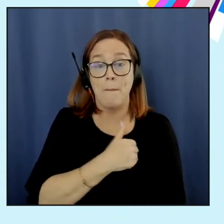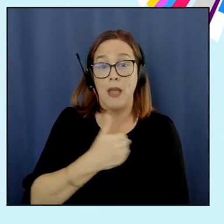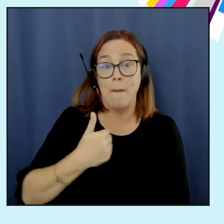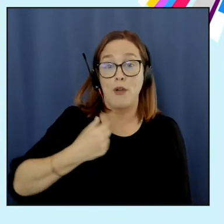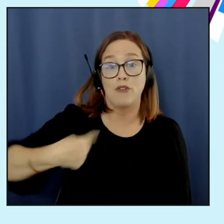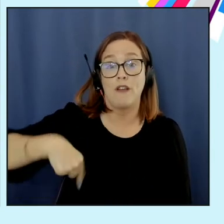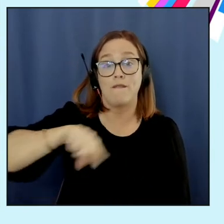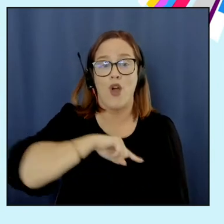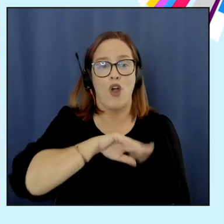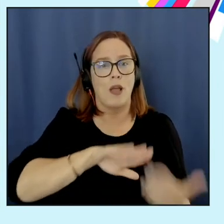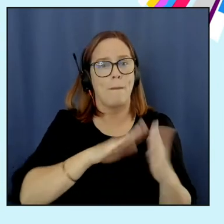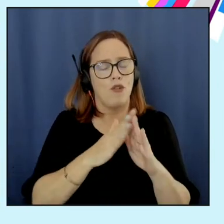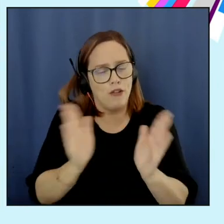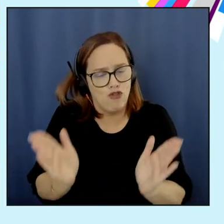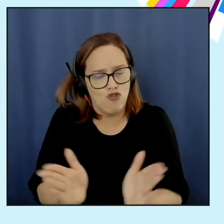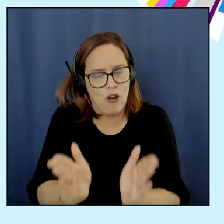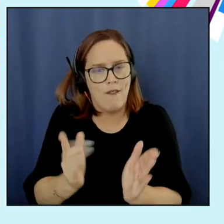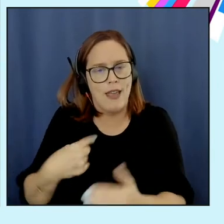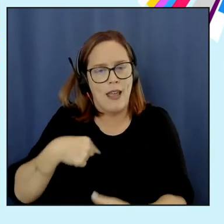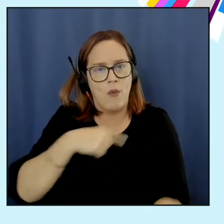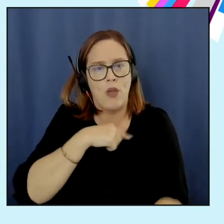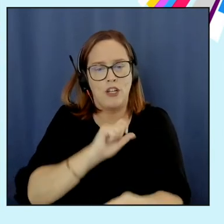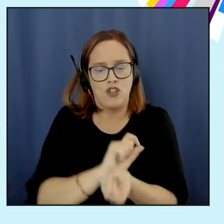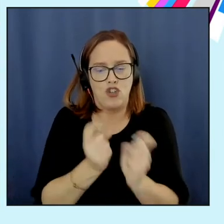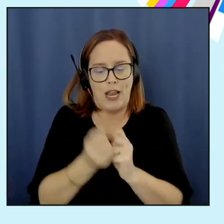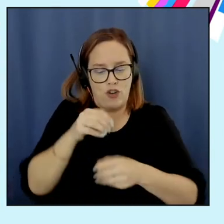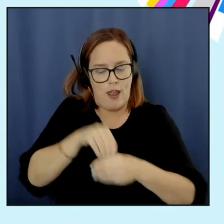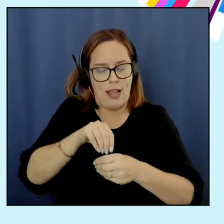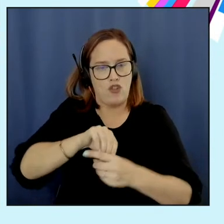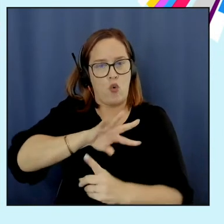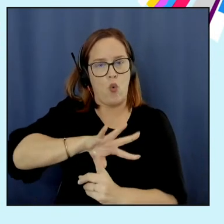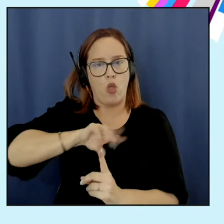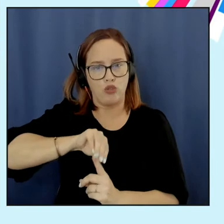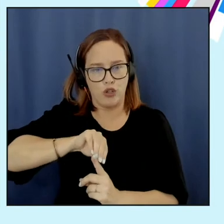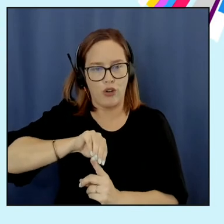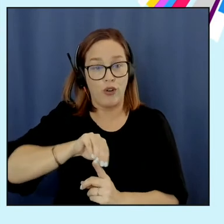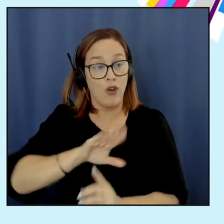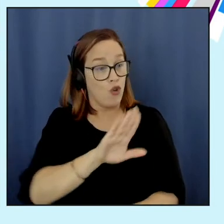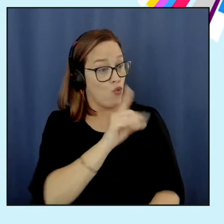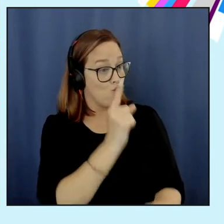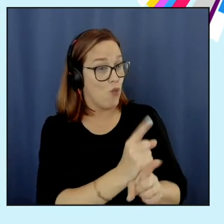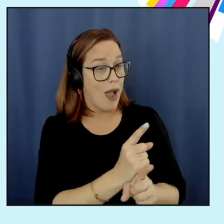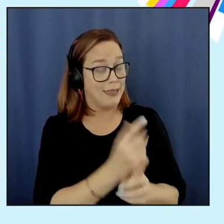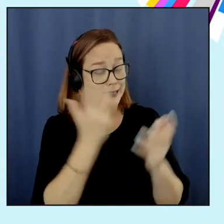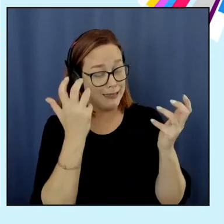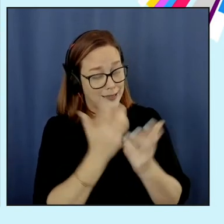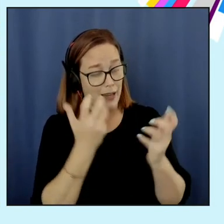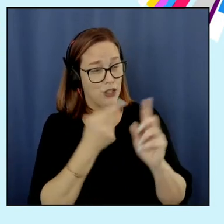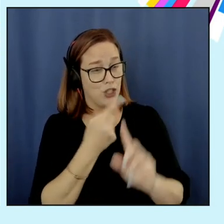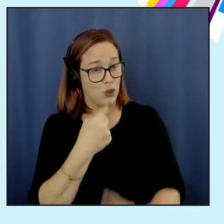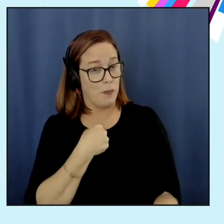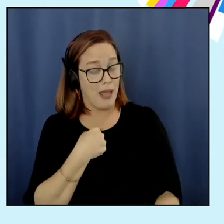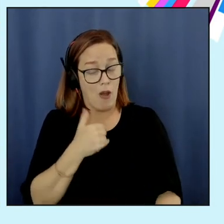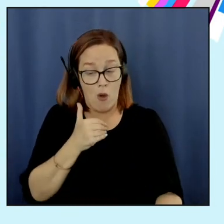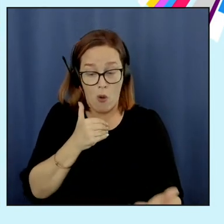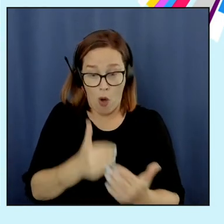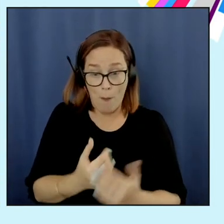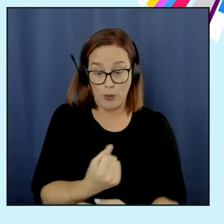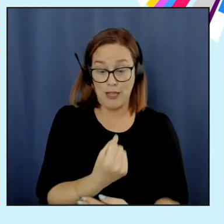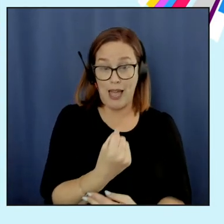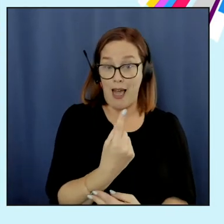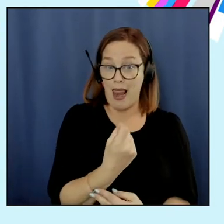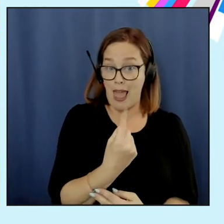internal culture. You're right, Eleanor. It's astonishing to me that almost 11 out of the 12 months of the